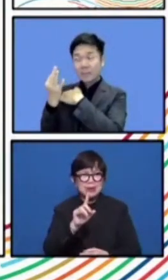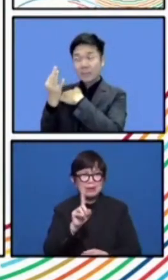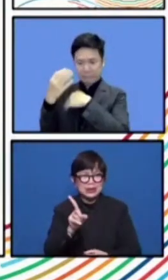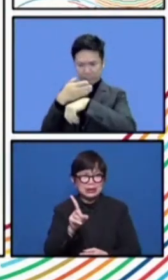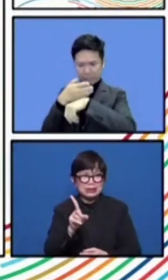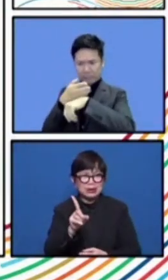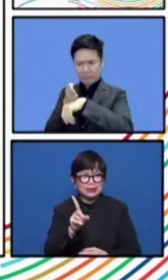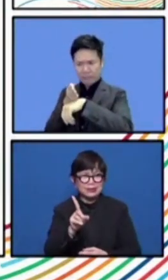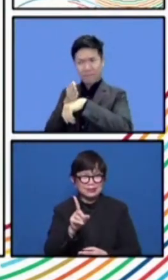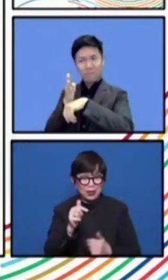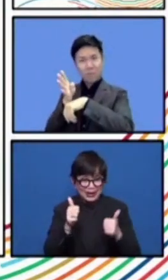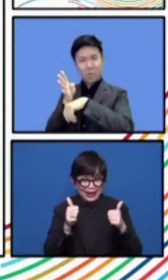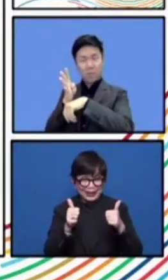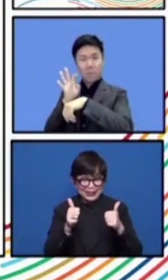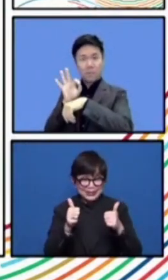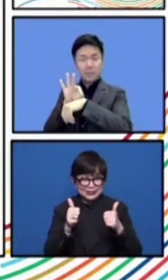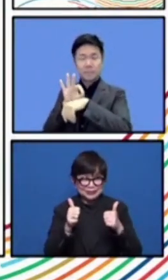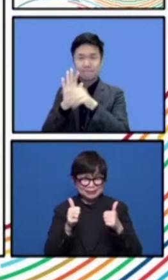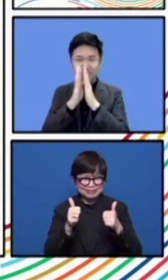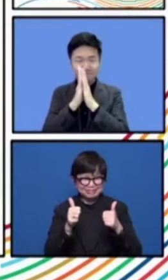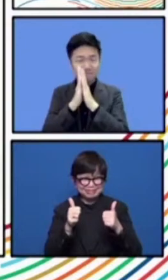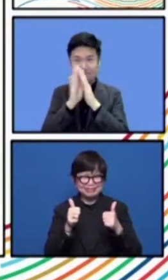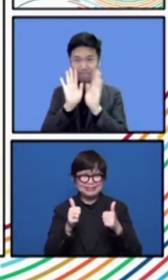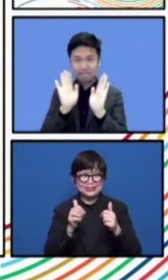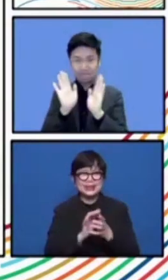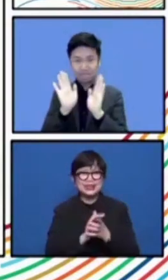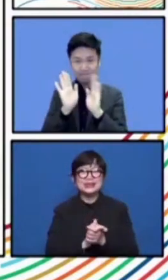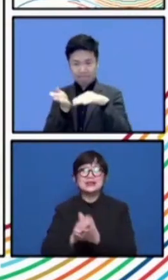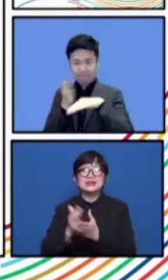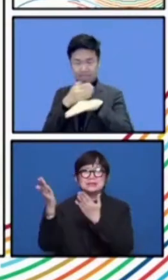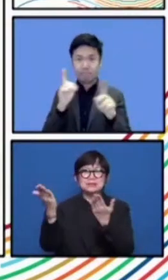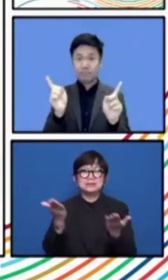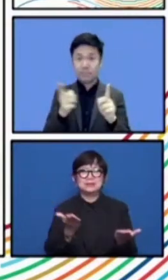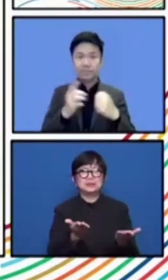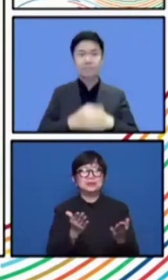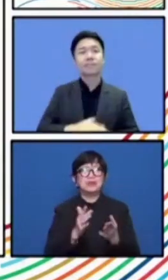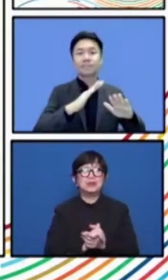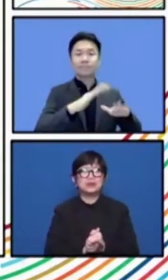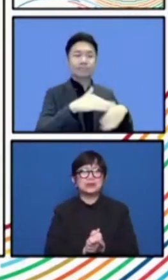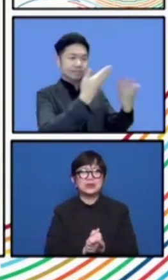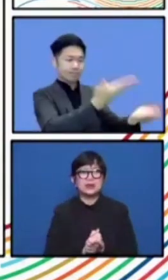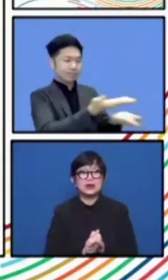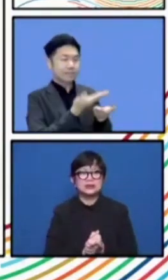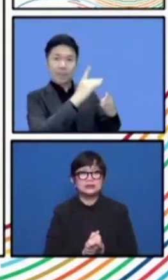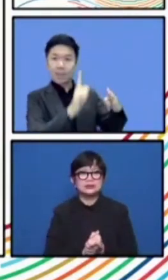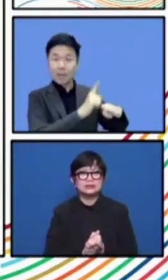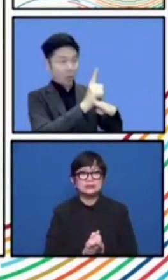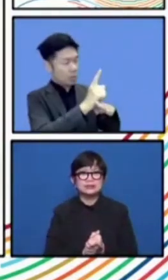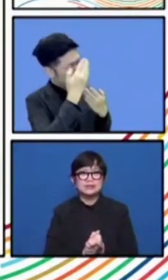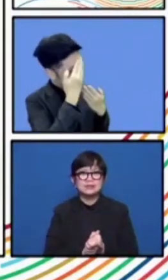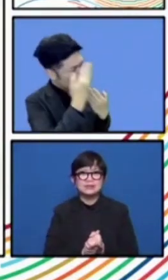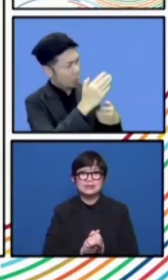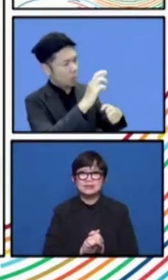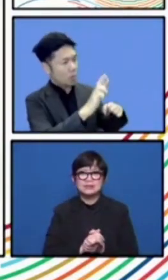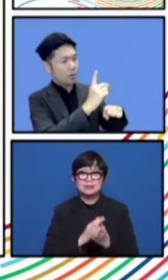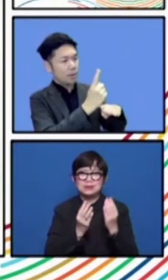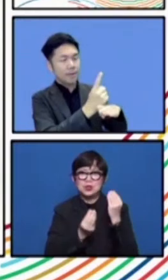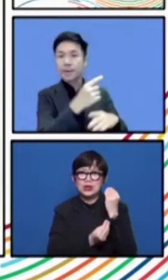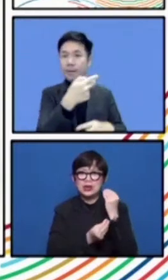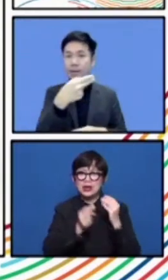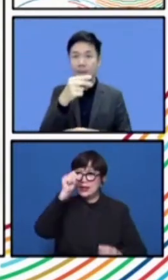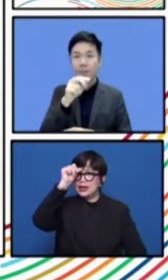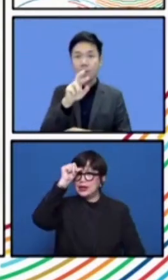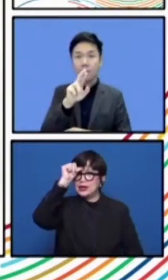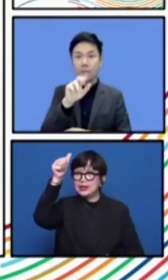to move to Mr Rogers from India and your questions are Mr yalefa